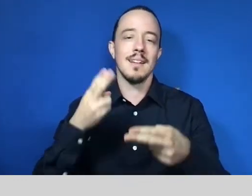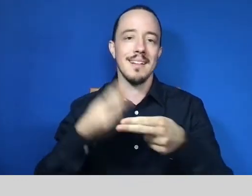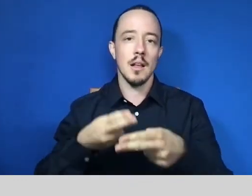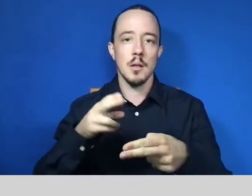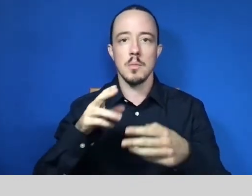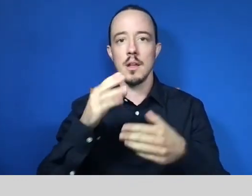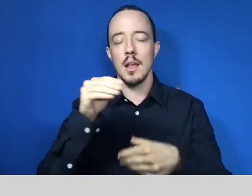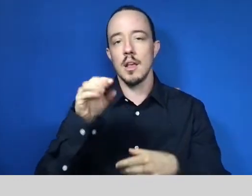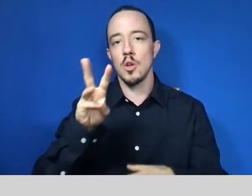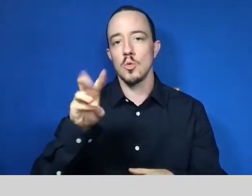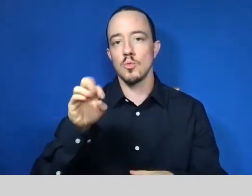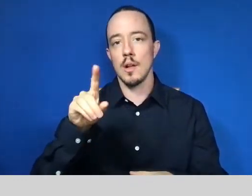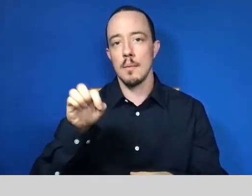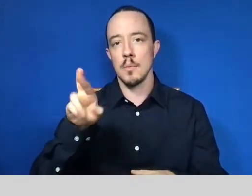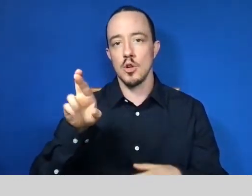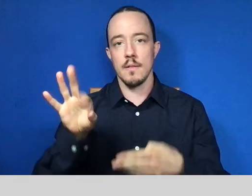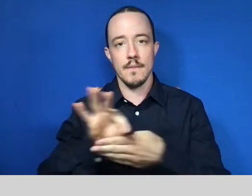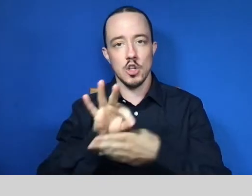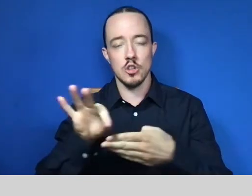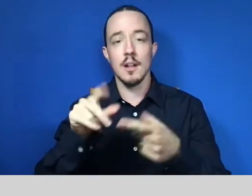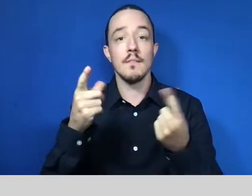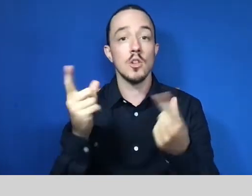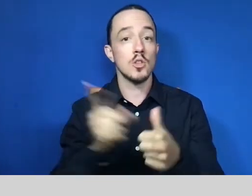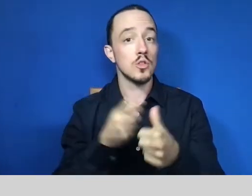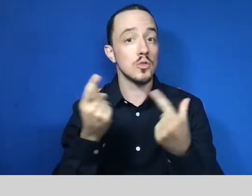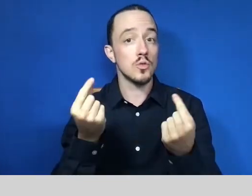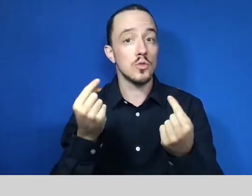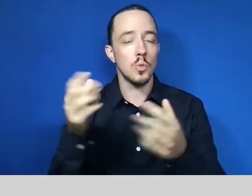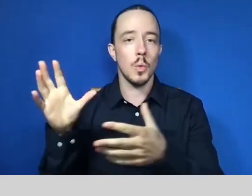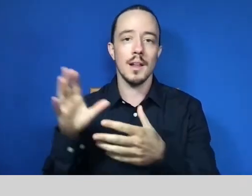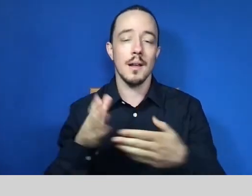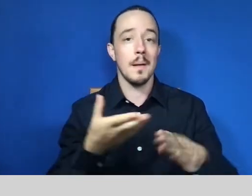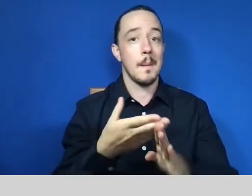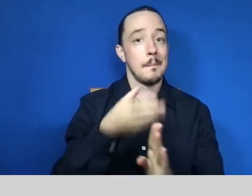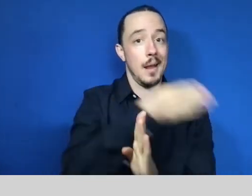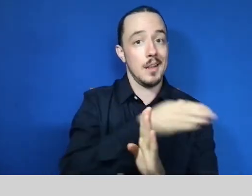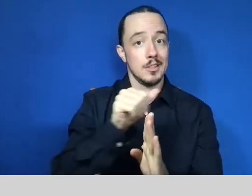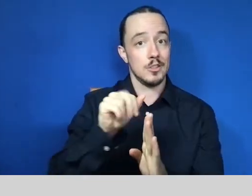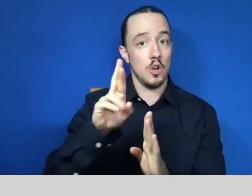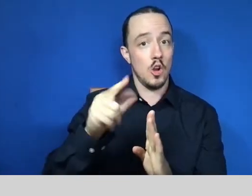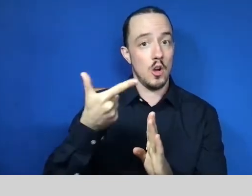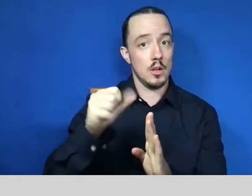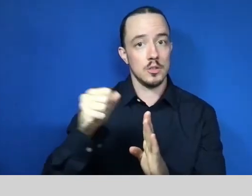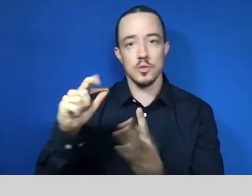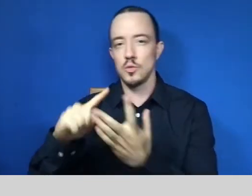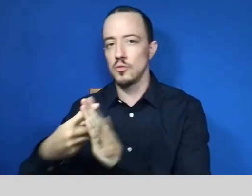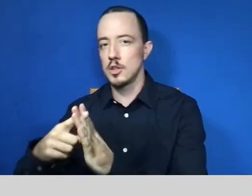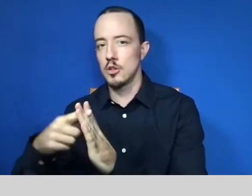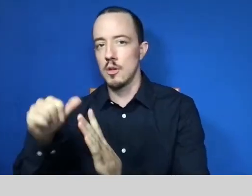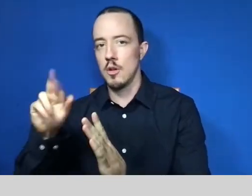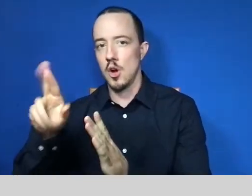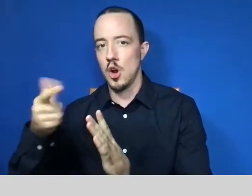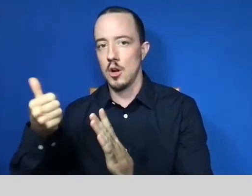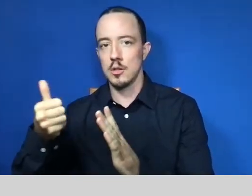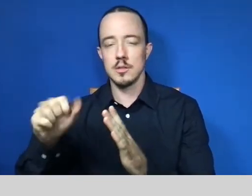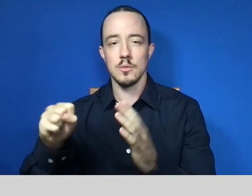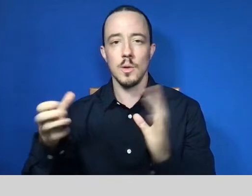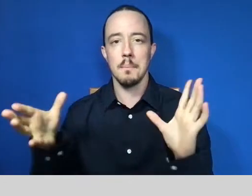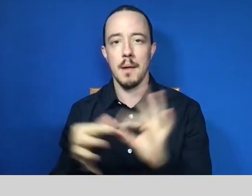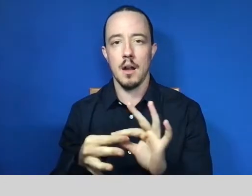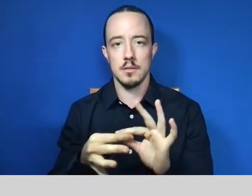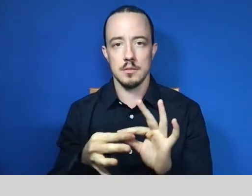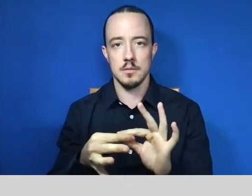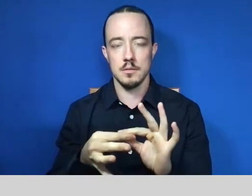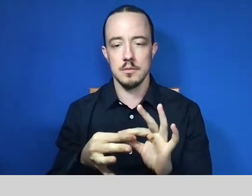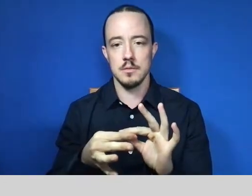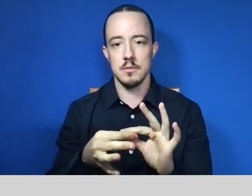we do in the wrapper function is we try to bind the passed arguments to the original ones so that we would be able to